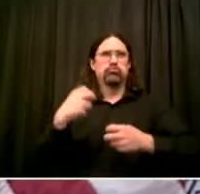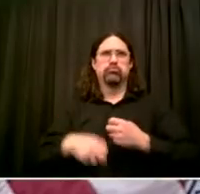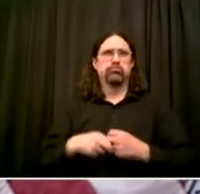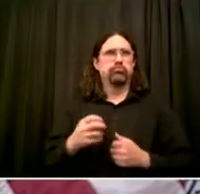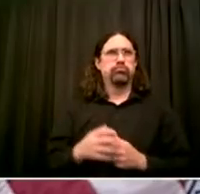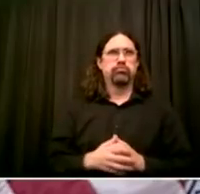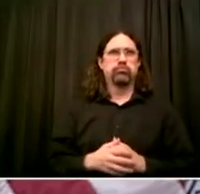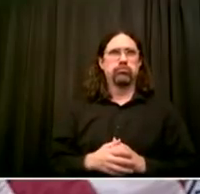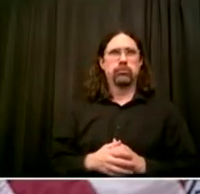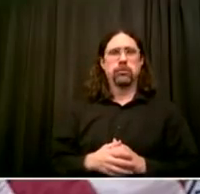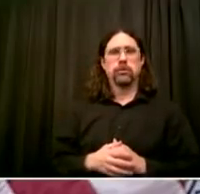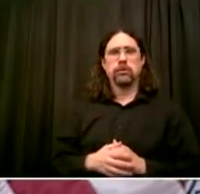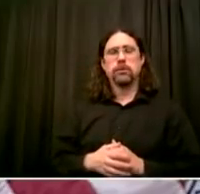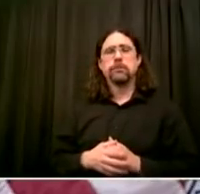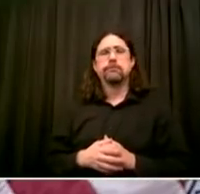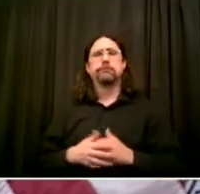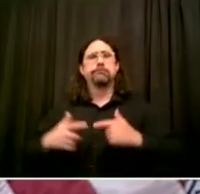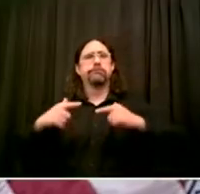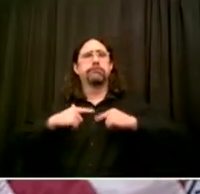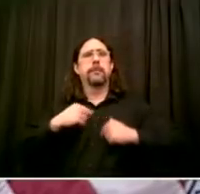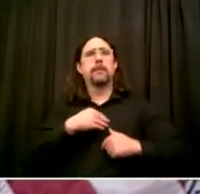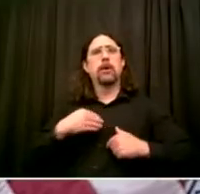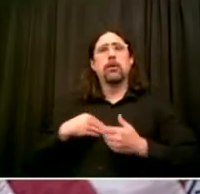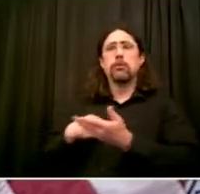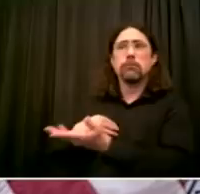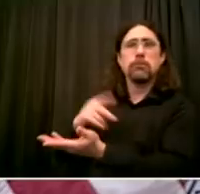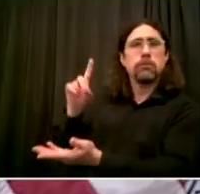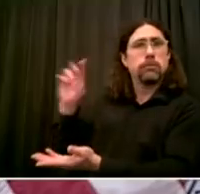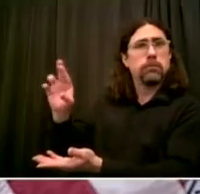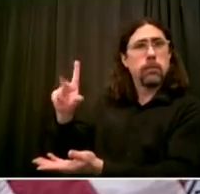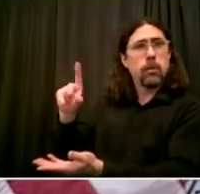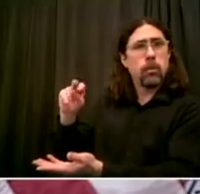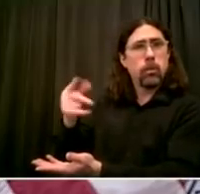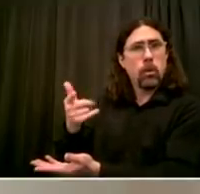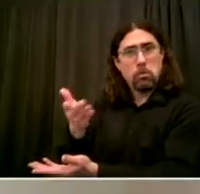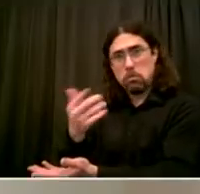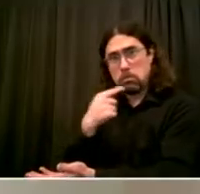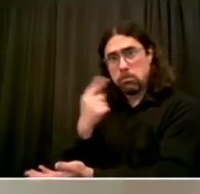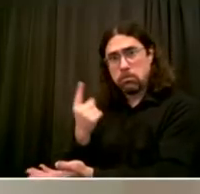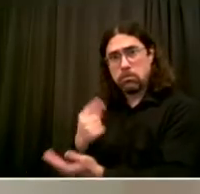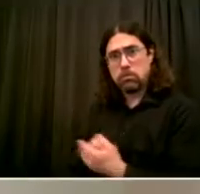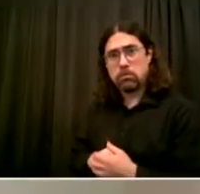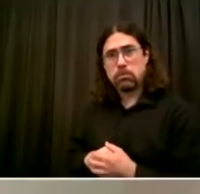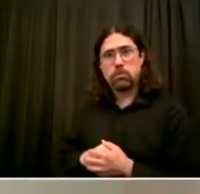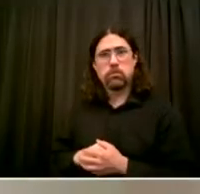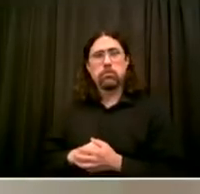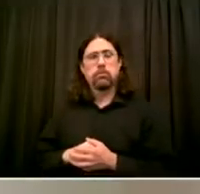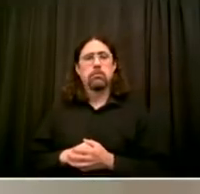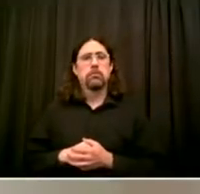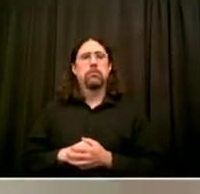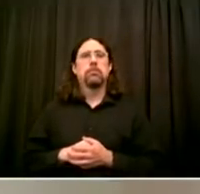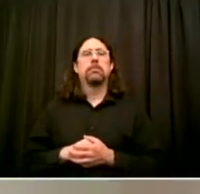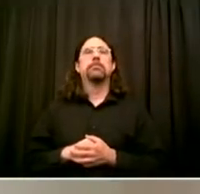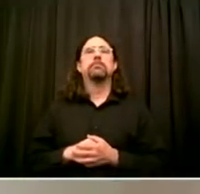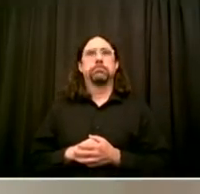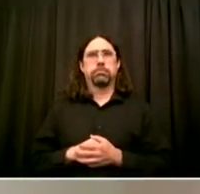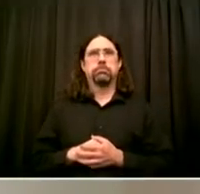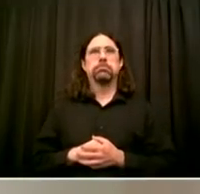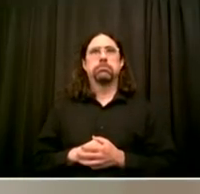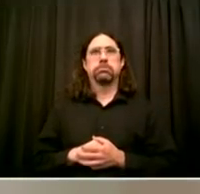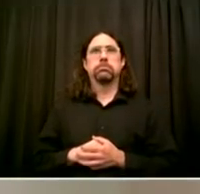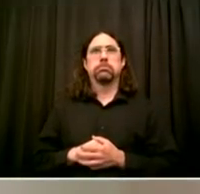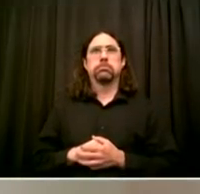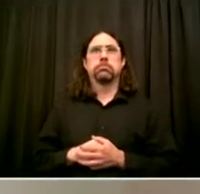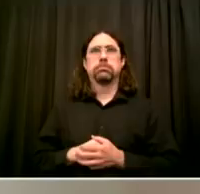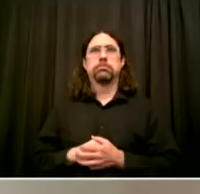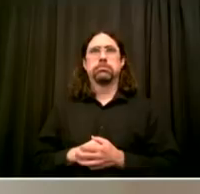Are they up? I can chime. Go ahead. And just echo the sentiments expressed by Mayor de Blasio and by Dr. Katz. I think my experience as a primary